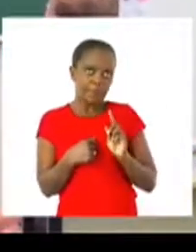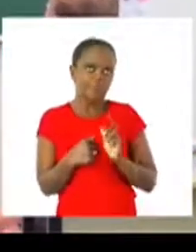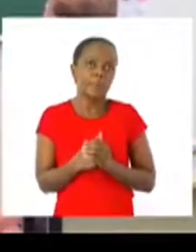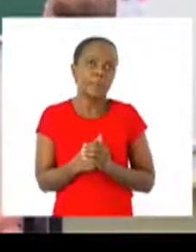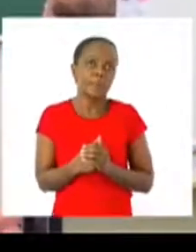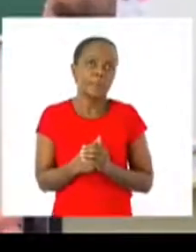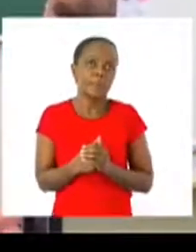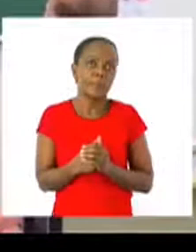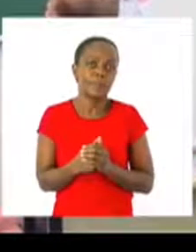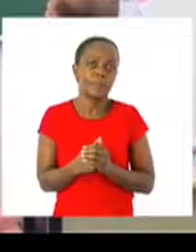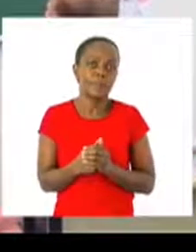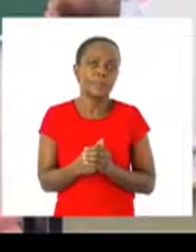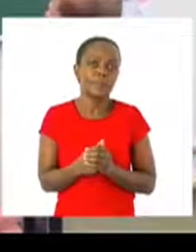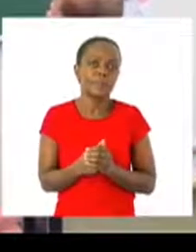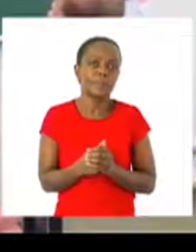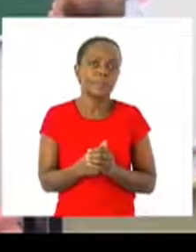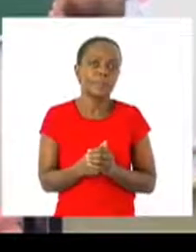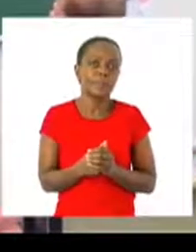12.